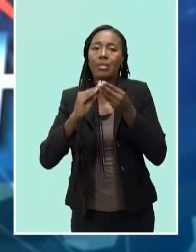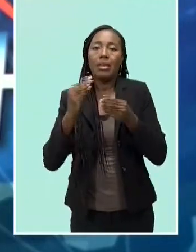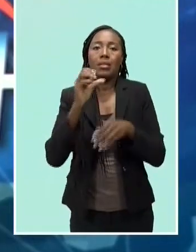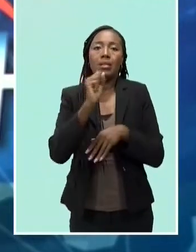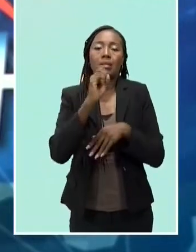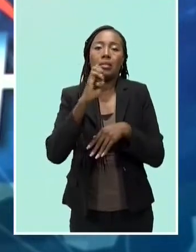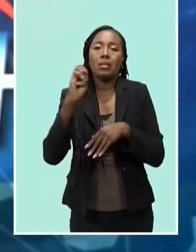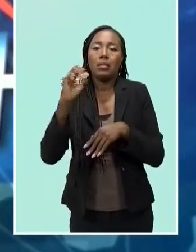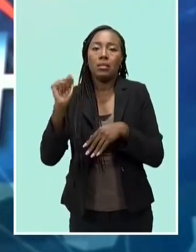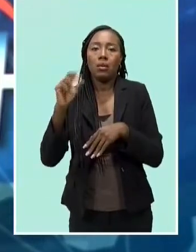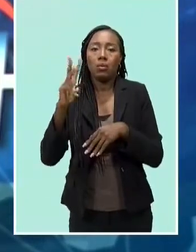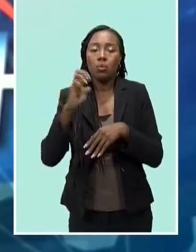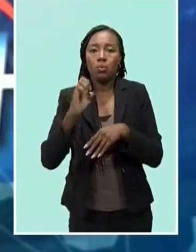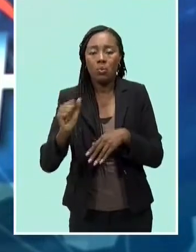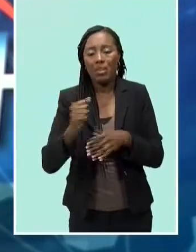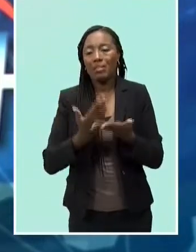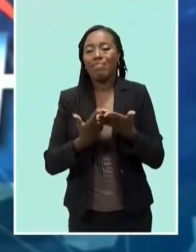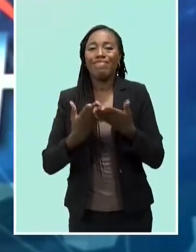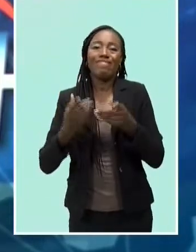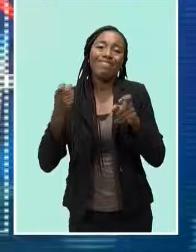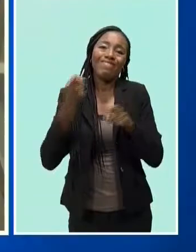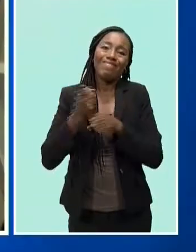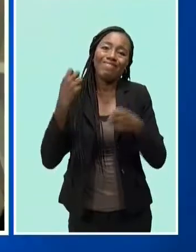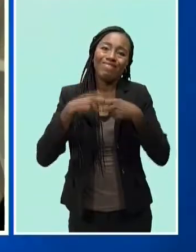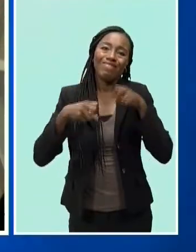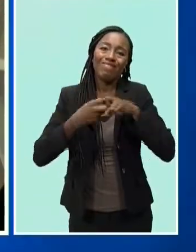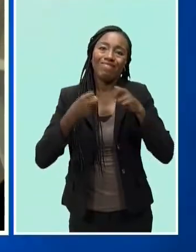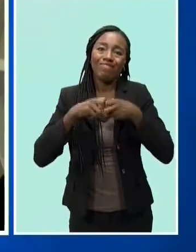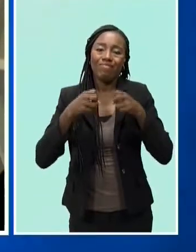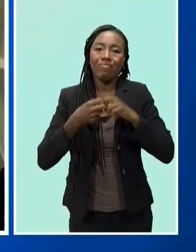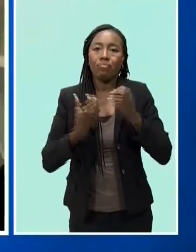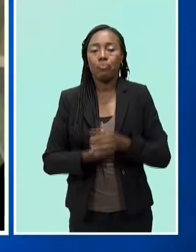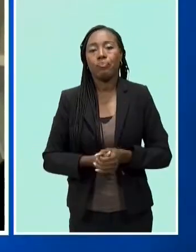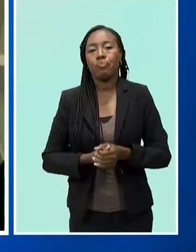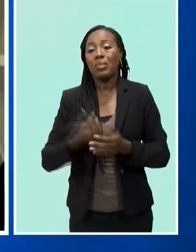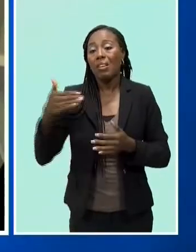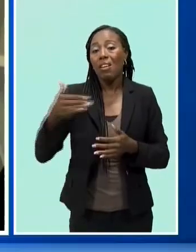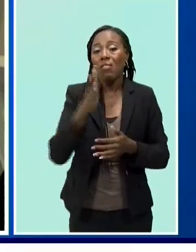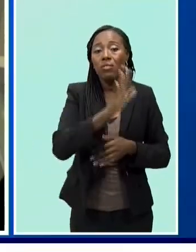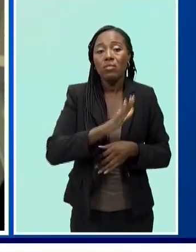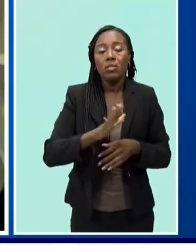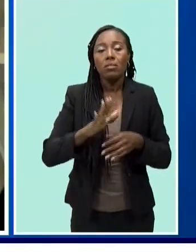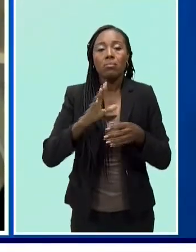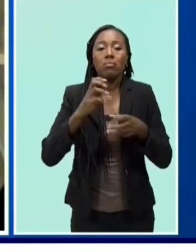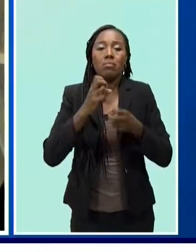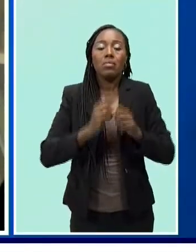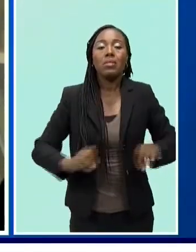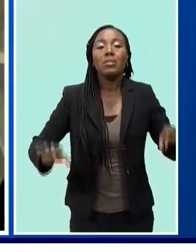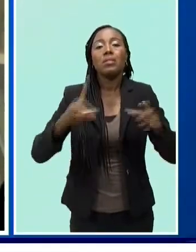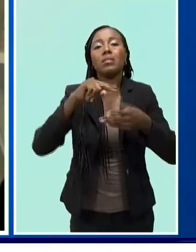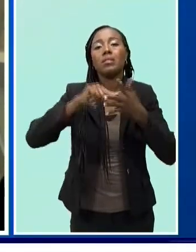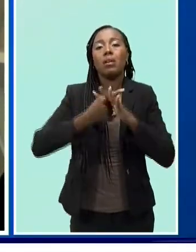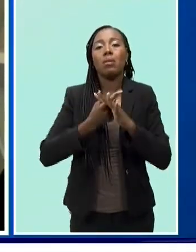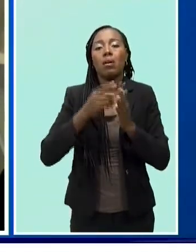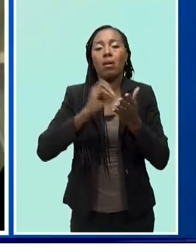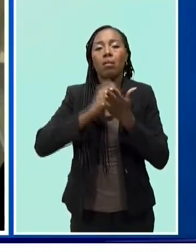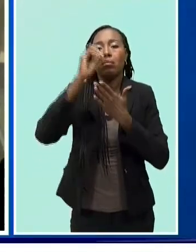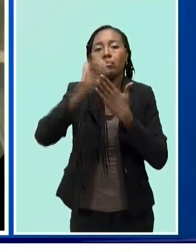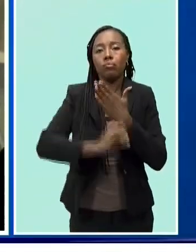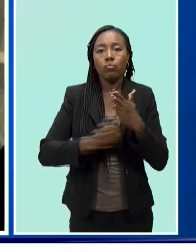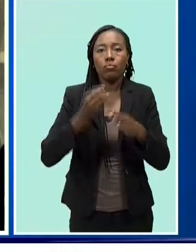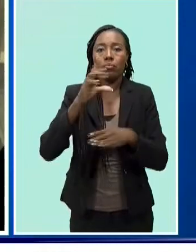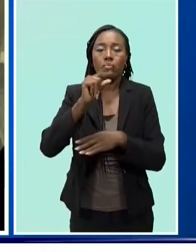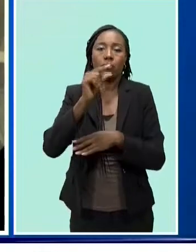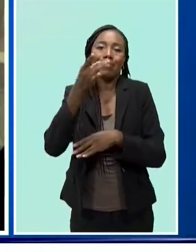seaweed, affected the catches. The fishing season started around October last year, and it has been up